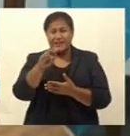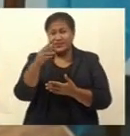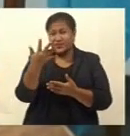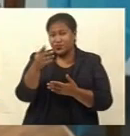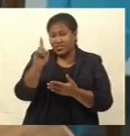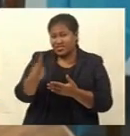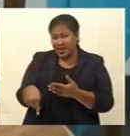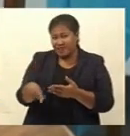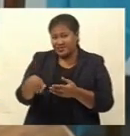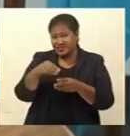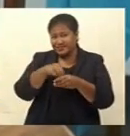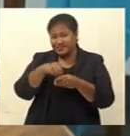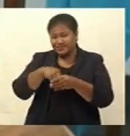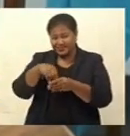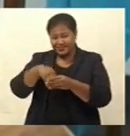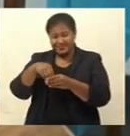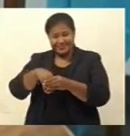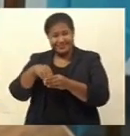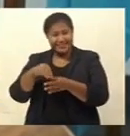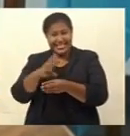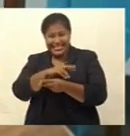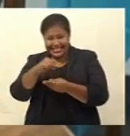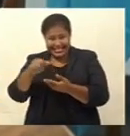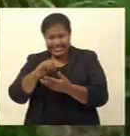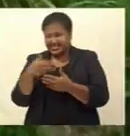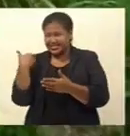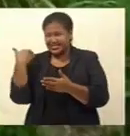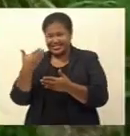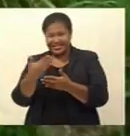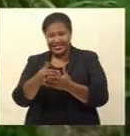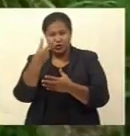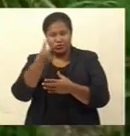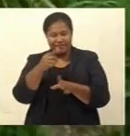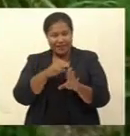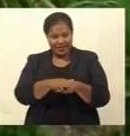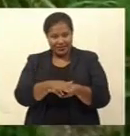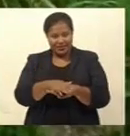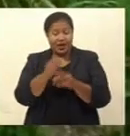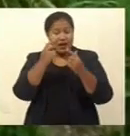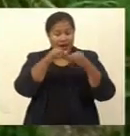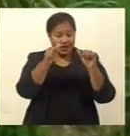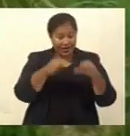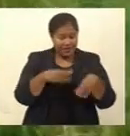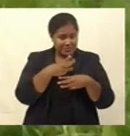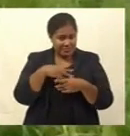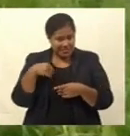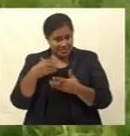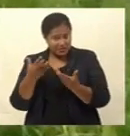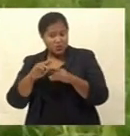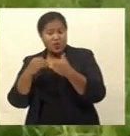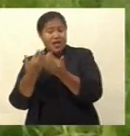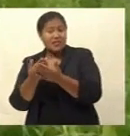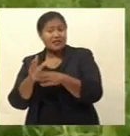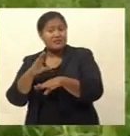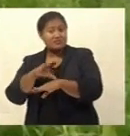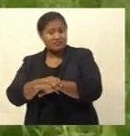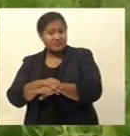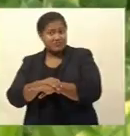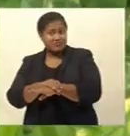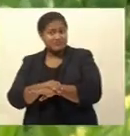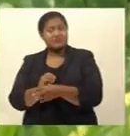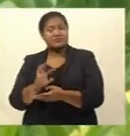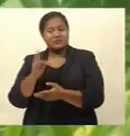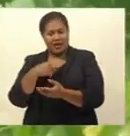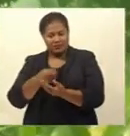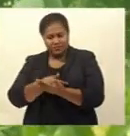52,000 packages to various households over the last 12 months. The Agricultural Ministry, with the help of the Fiji Police Force,